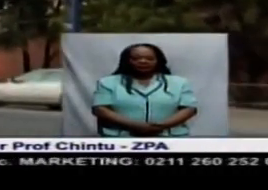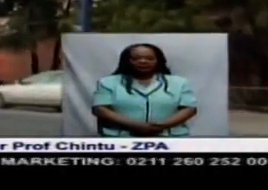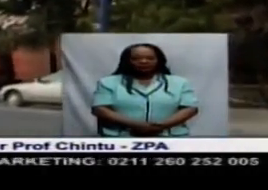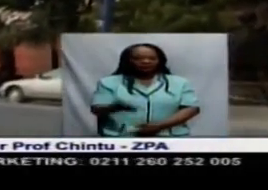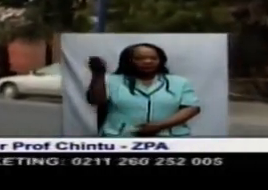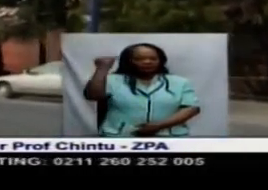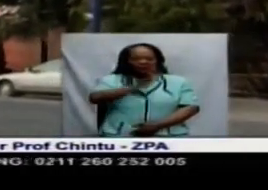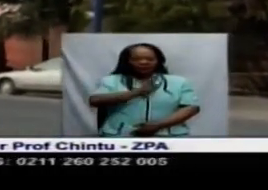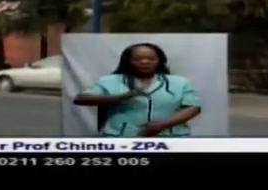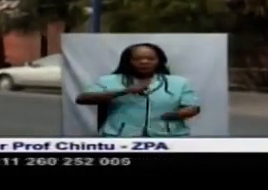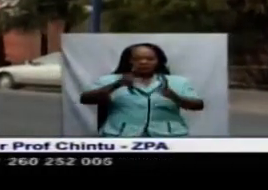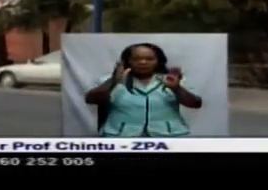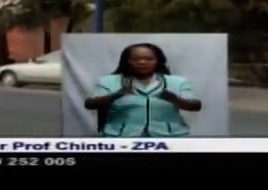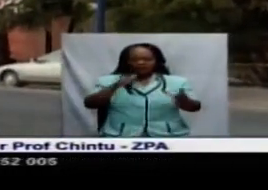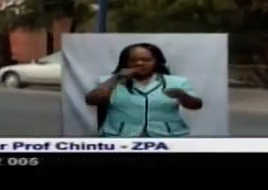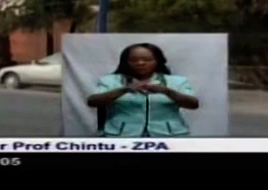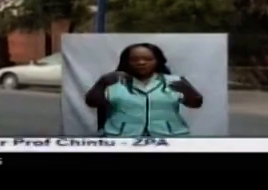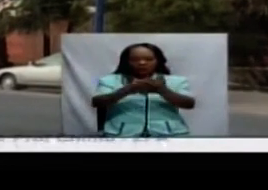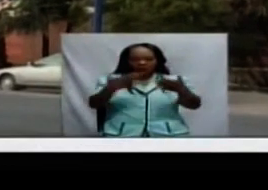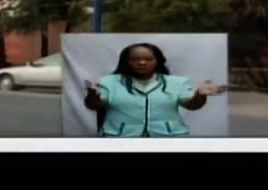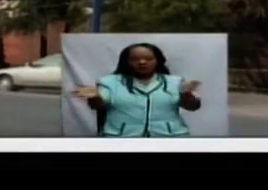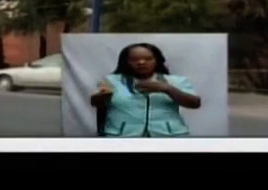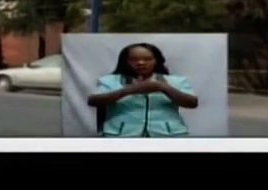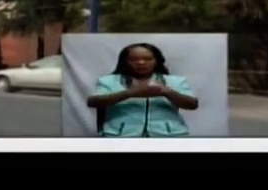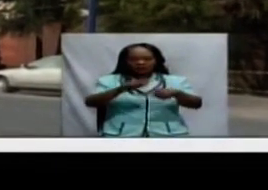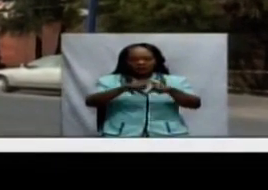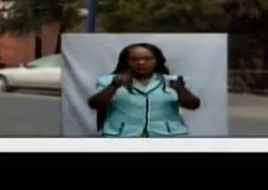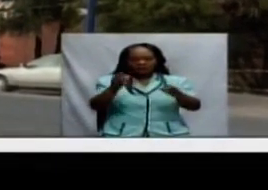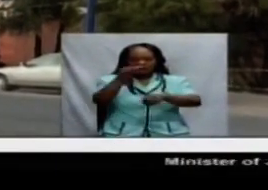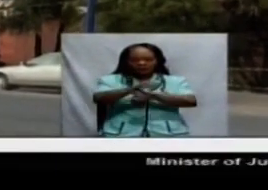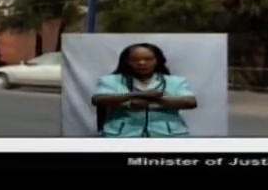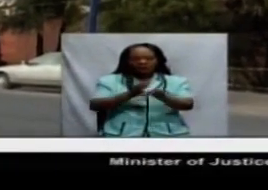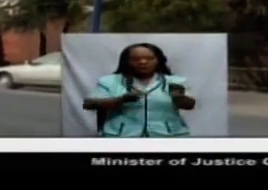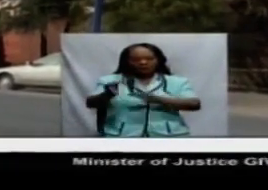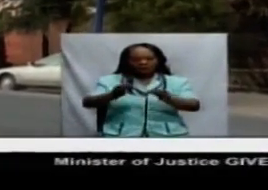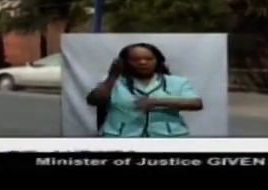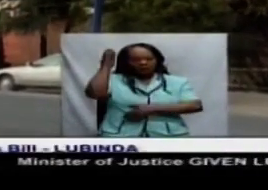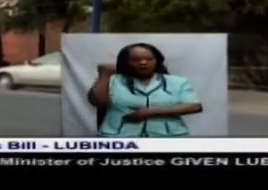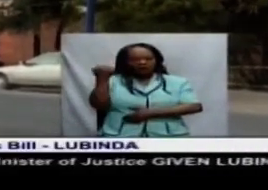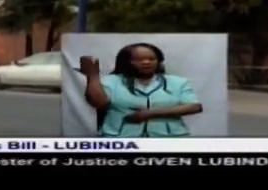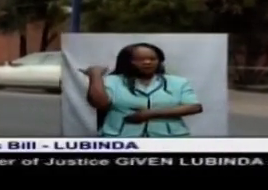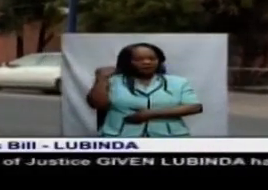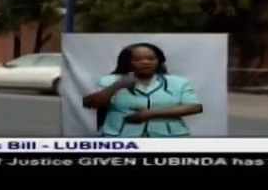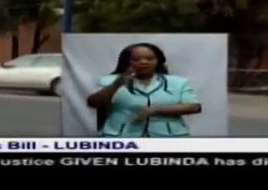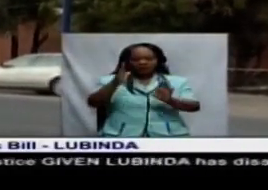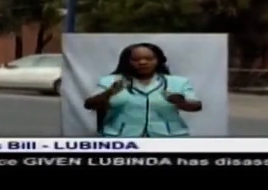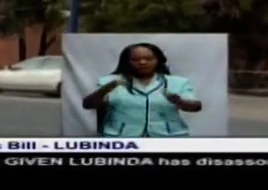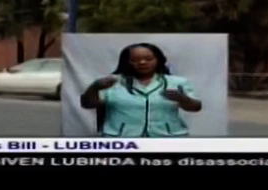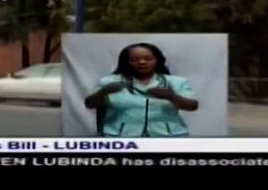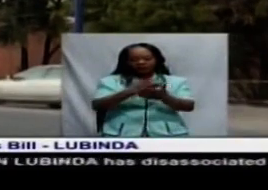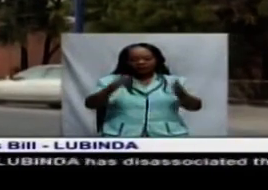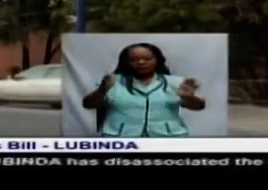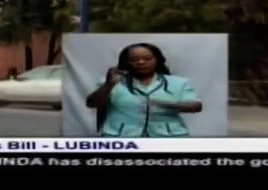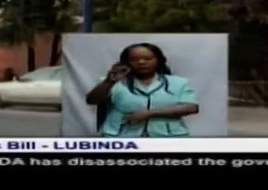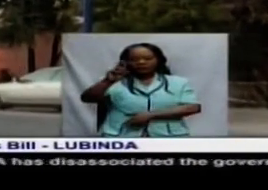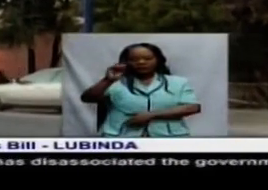Former board of directors for the Post Newspapers Limited in liquidation challenged to justify why former owner of the newspaper company, Fred Membe,